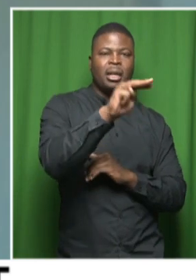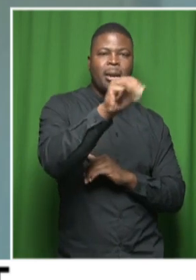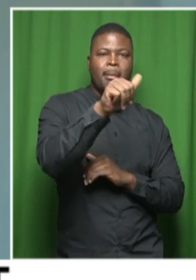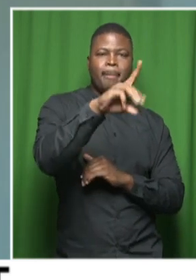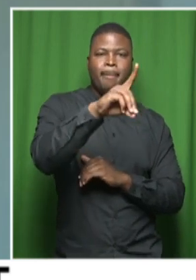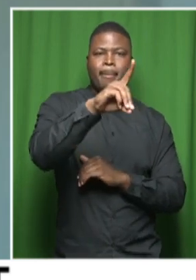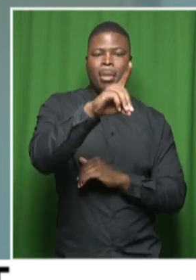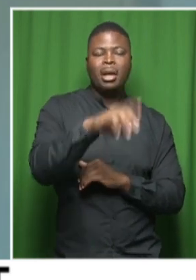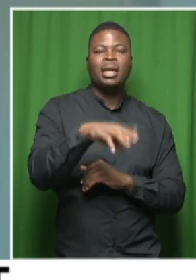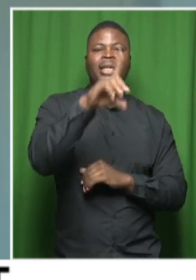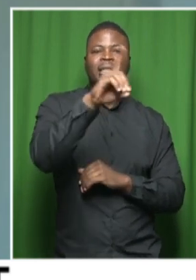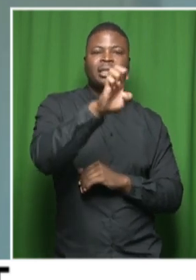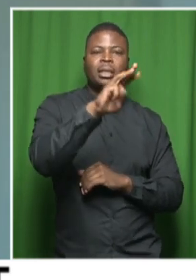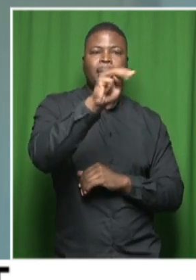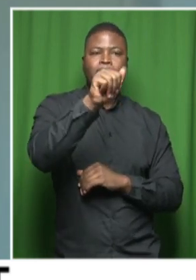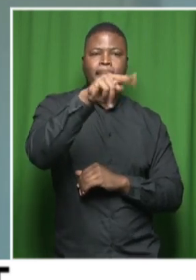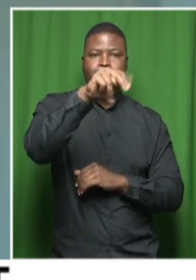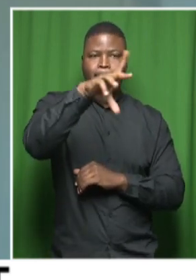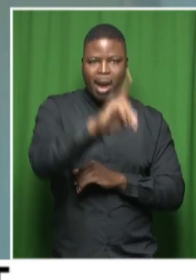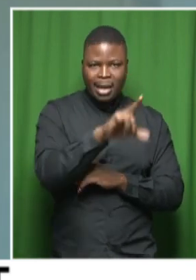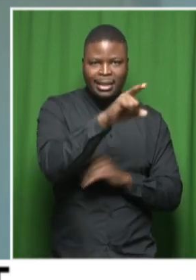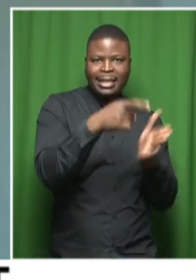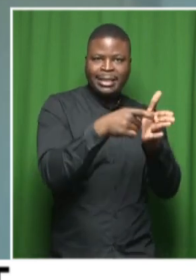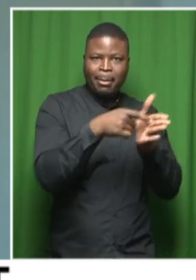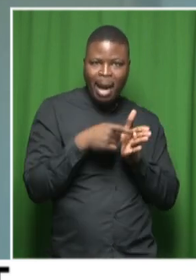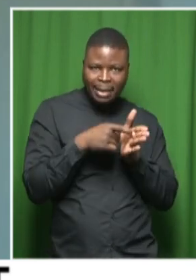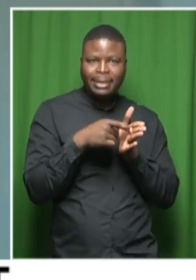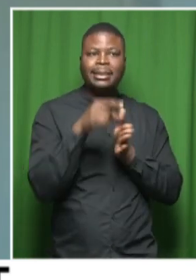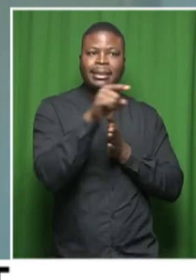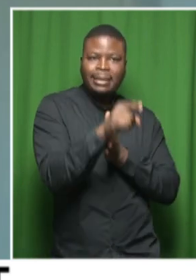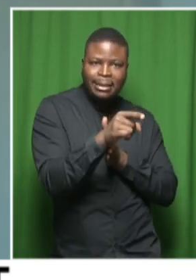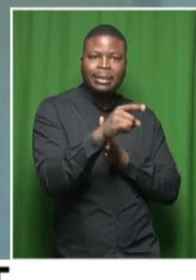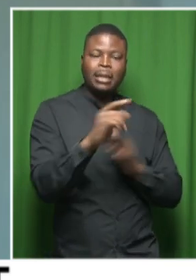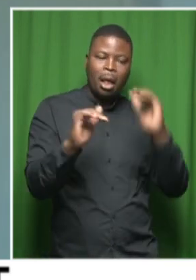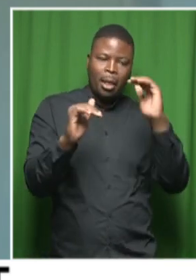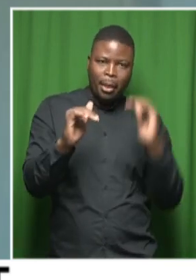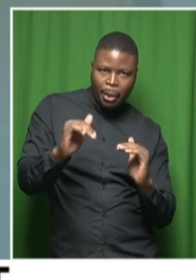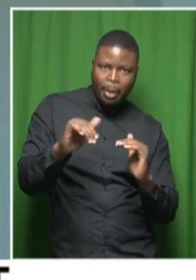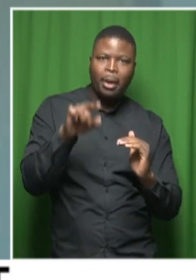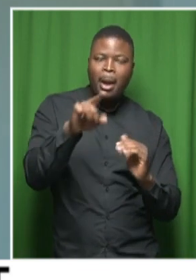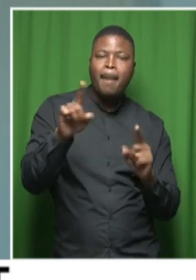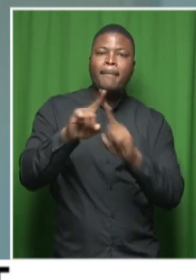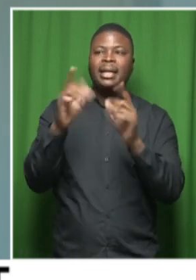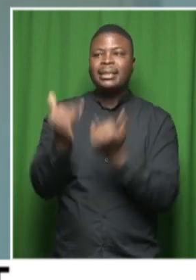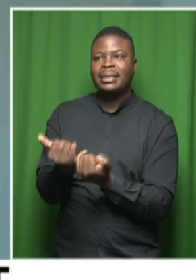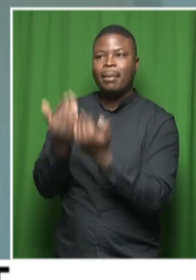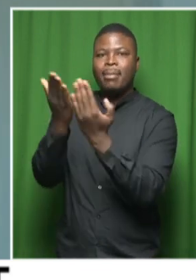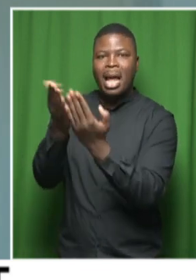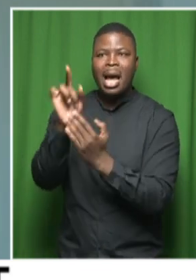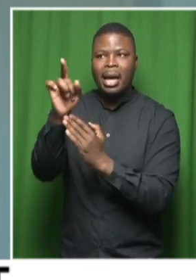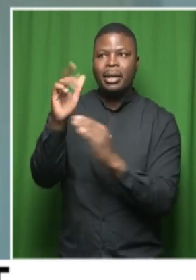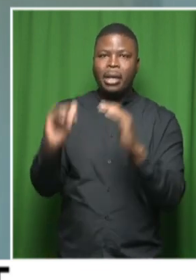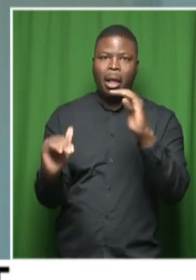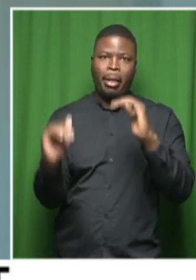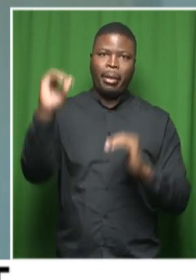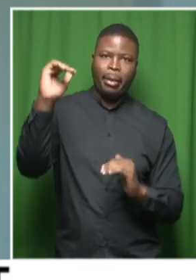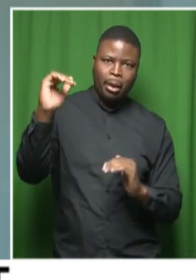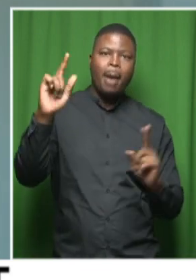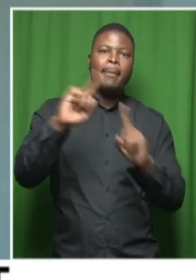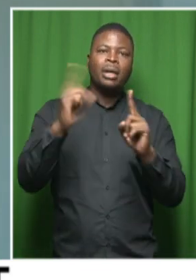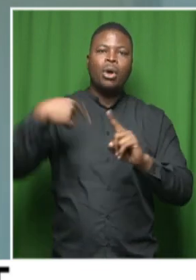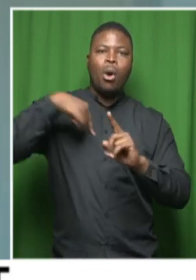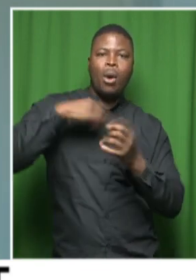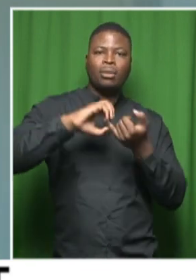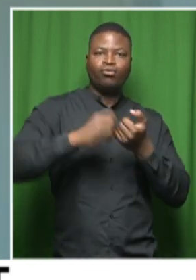you're actually choking the very demand side, which is meant to be actually building a vibrant economy. So in essence, when you